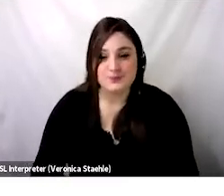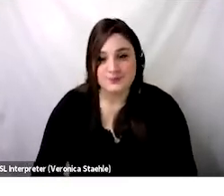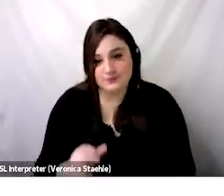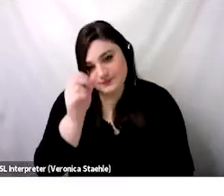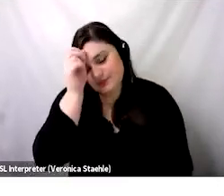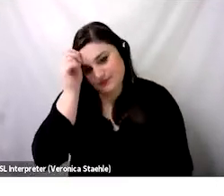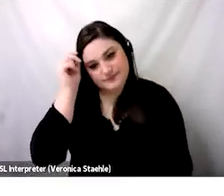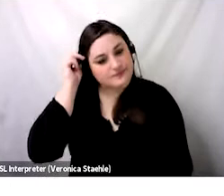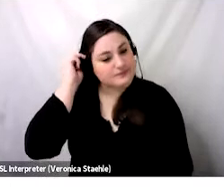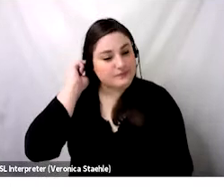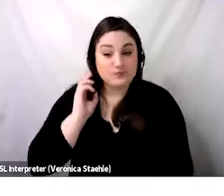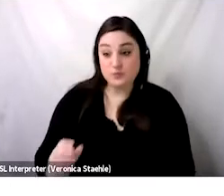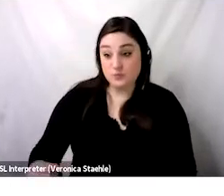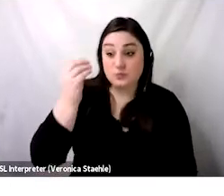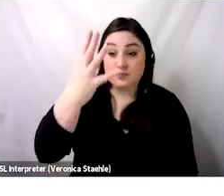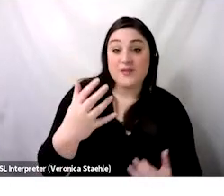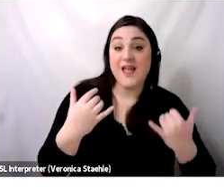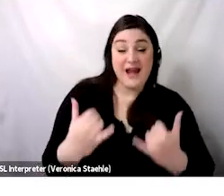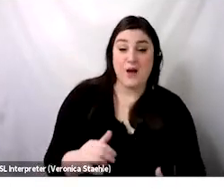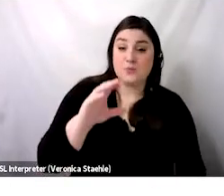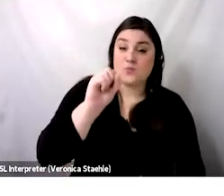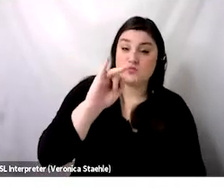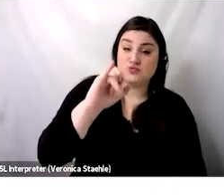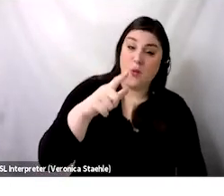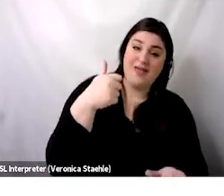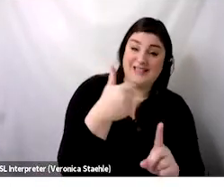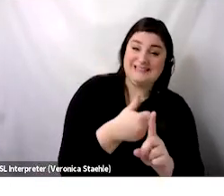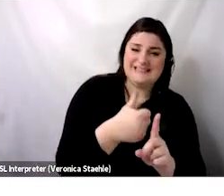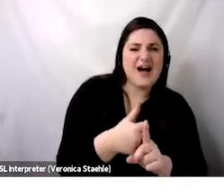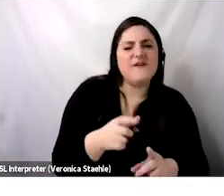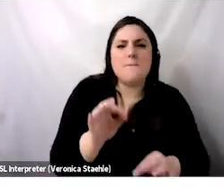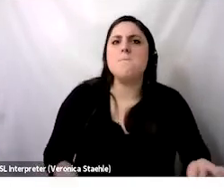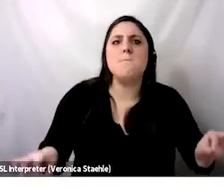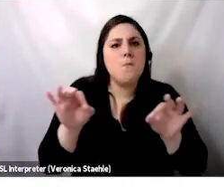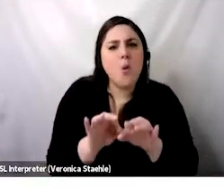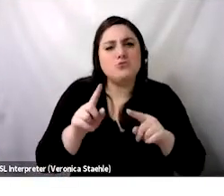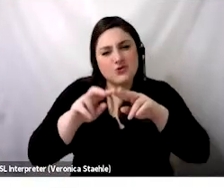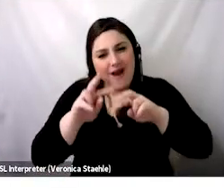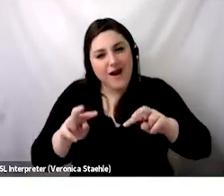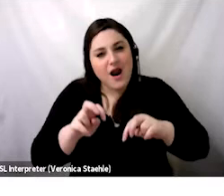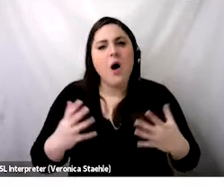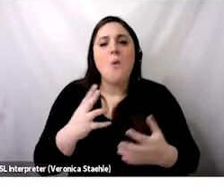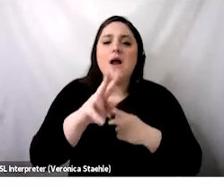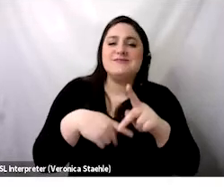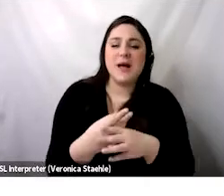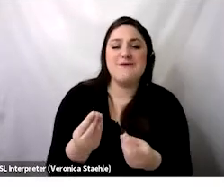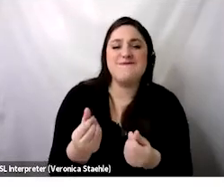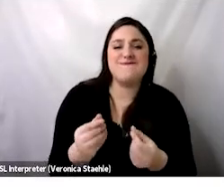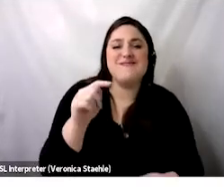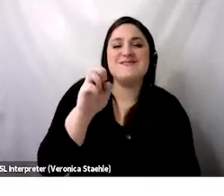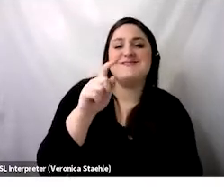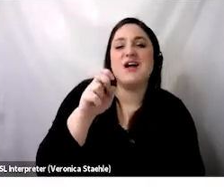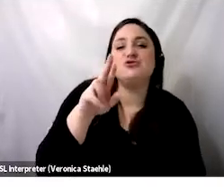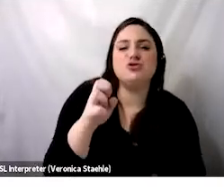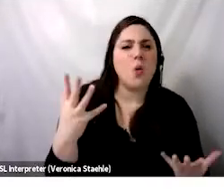about soil texture. And so if you look at soil texture, soil is made up of